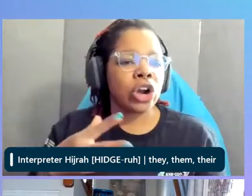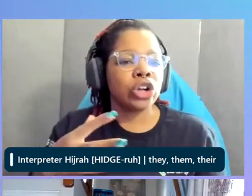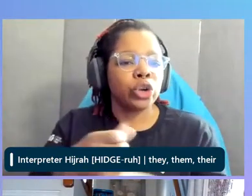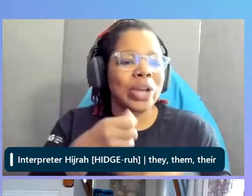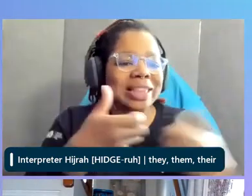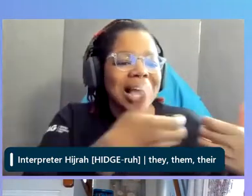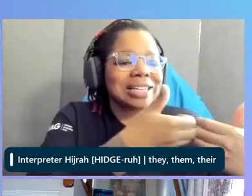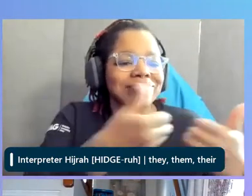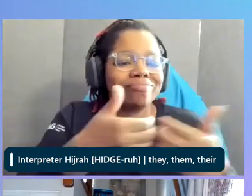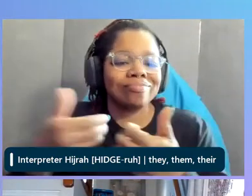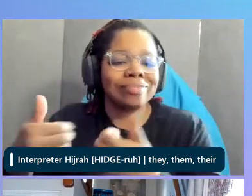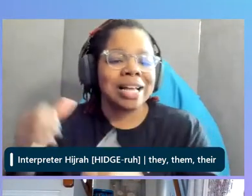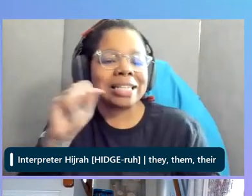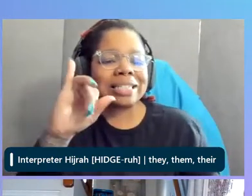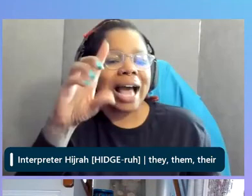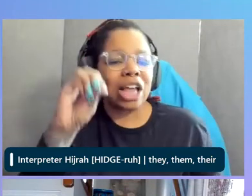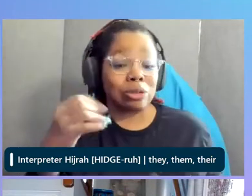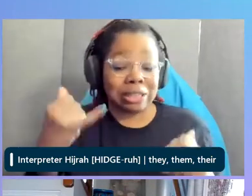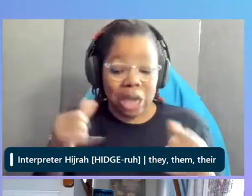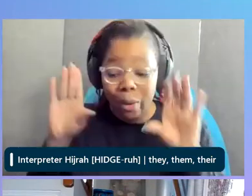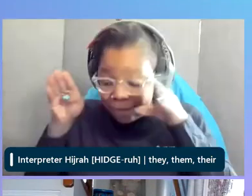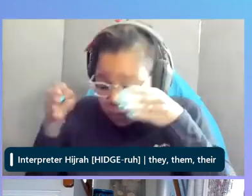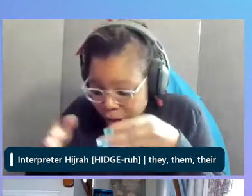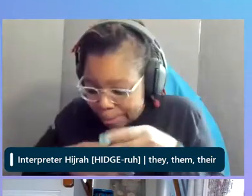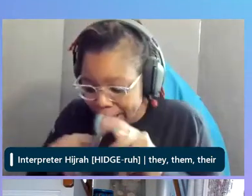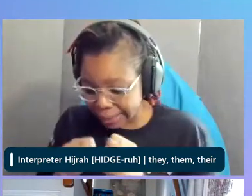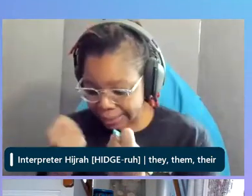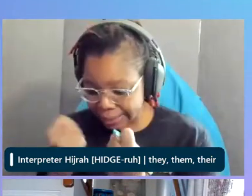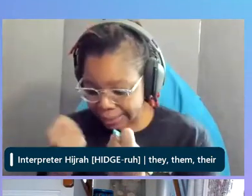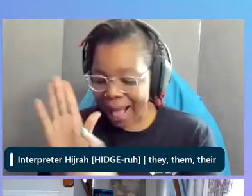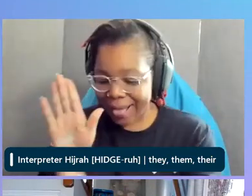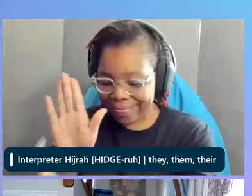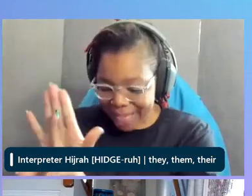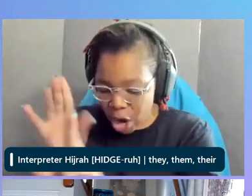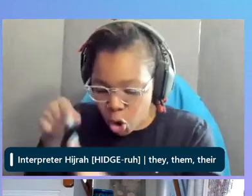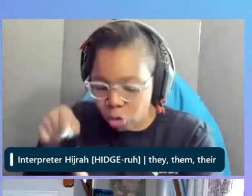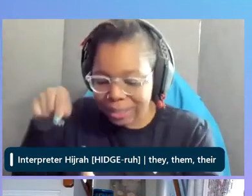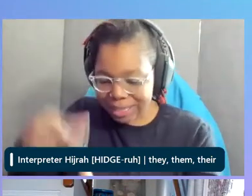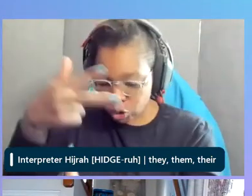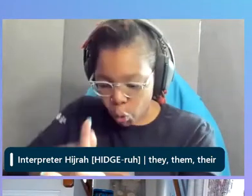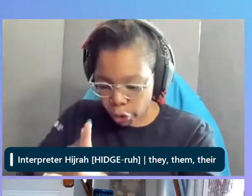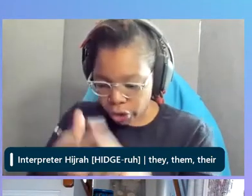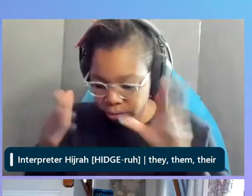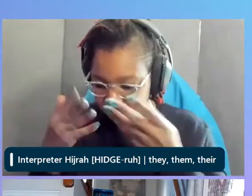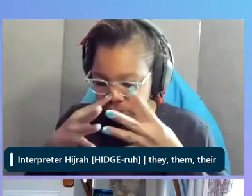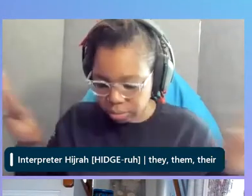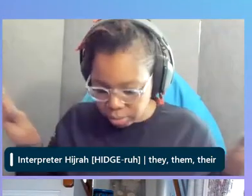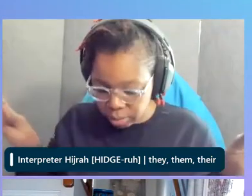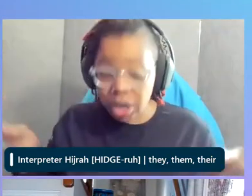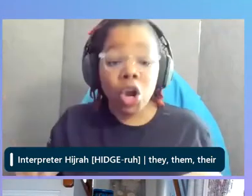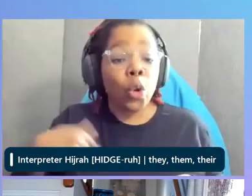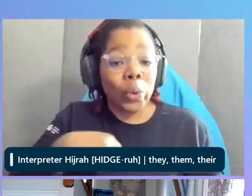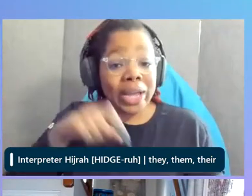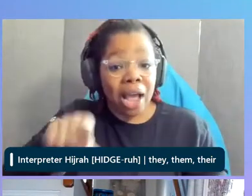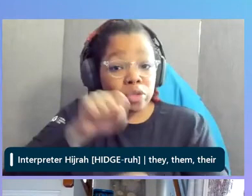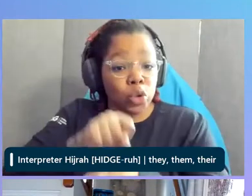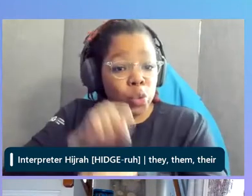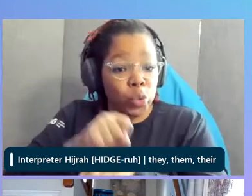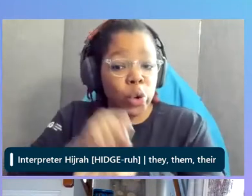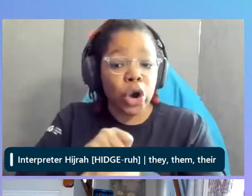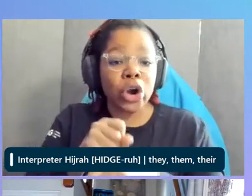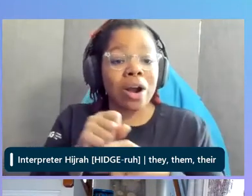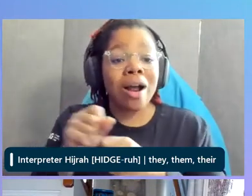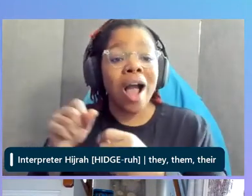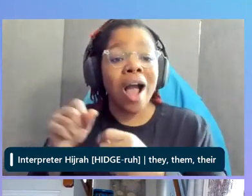we all talk about, right? Because now I am focused on my team and their goals for this quarter, right? And we got to work on quantity,